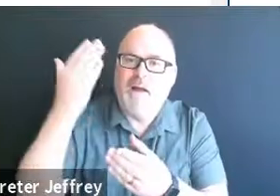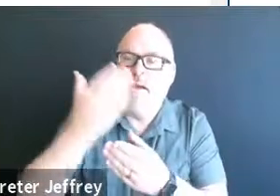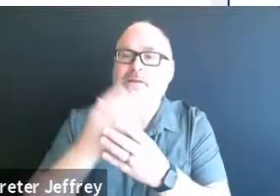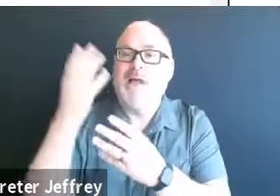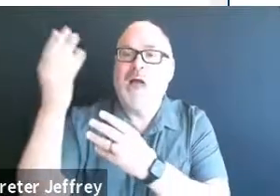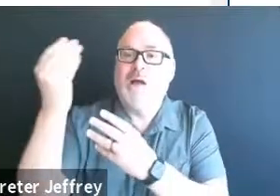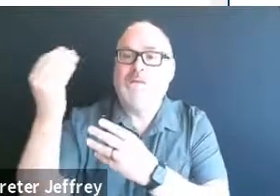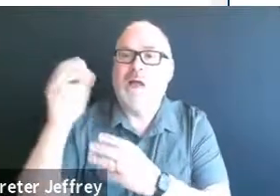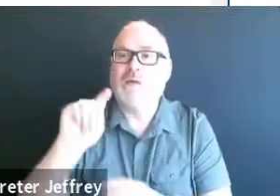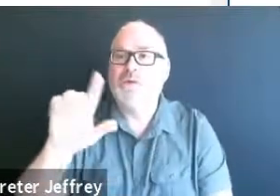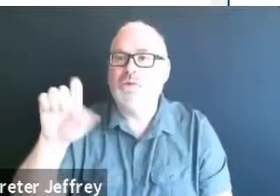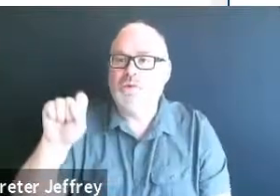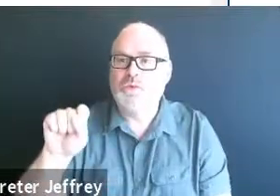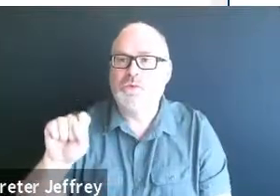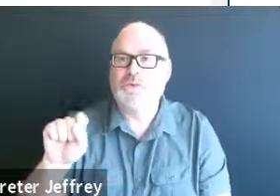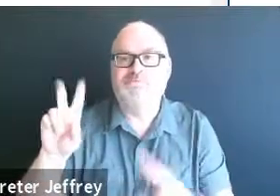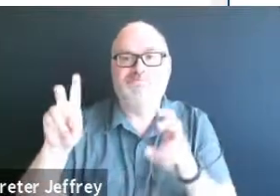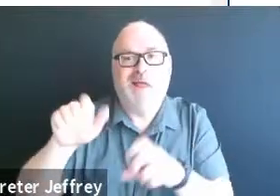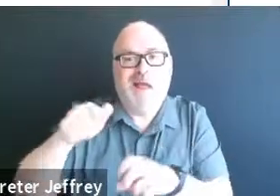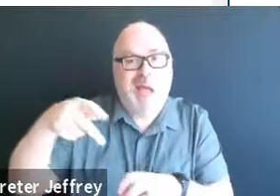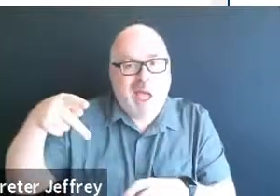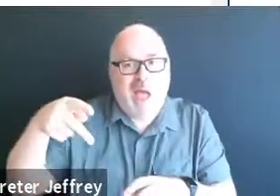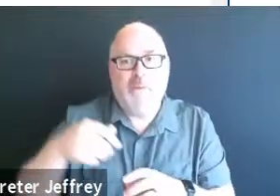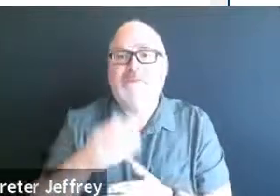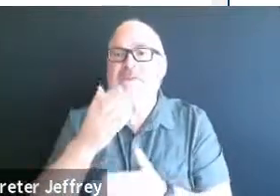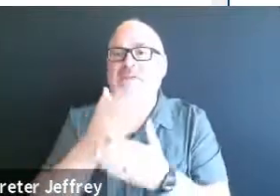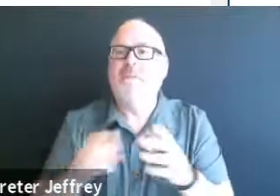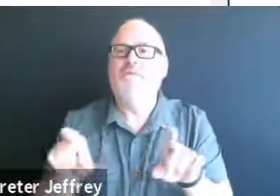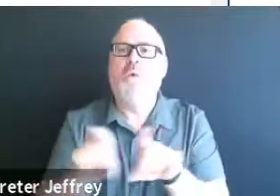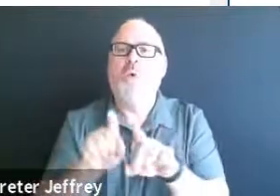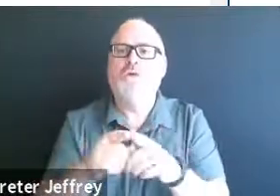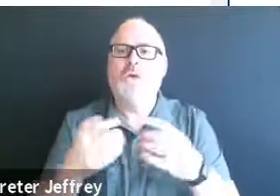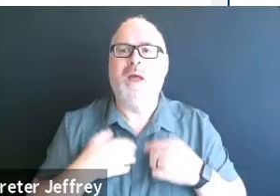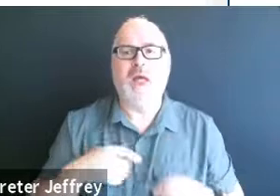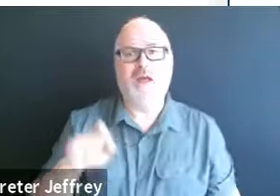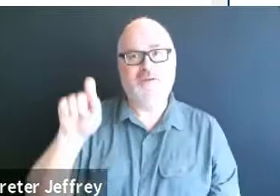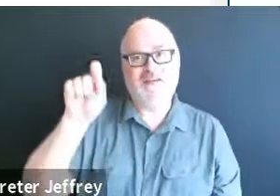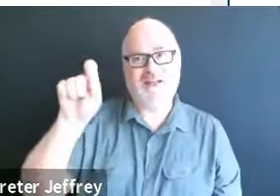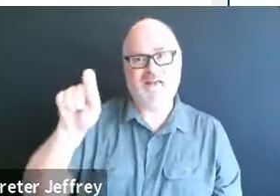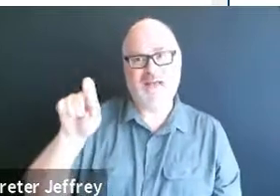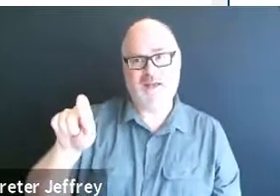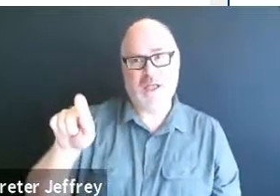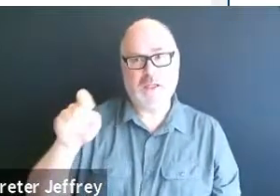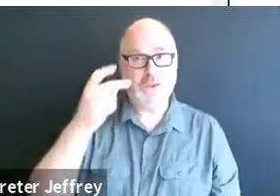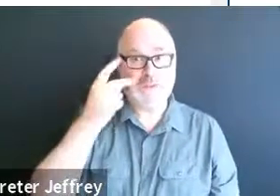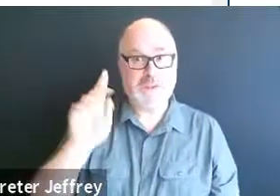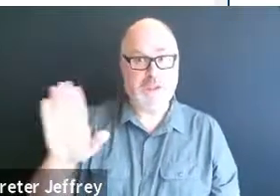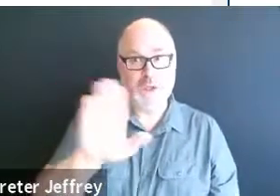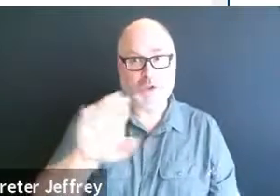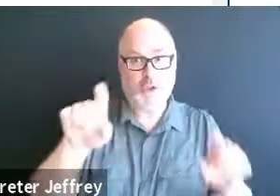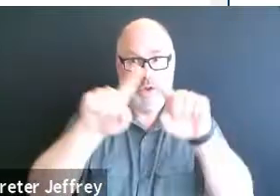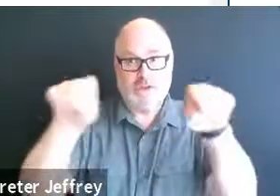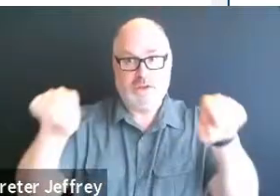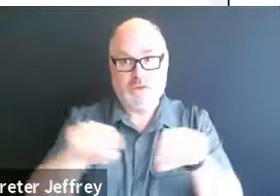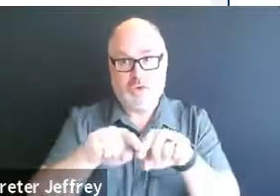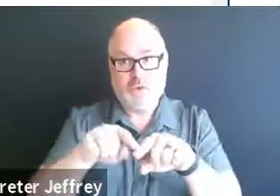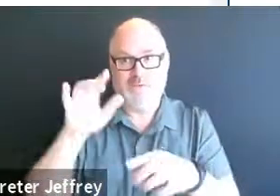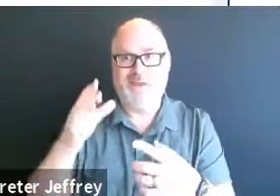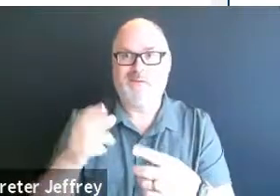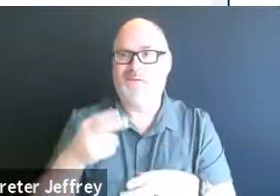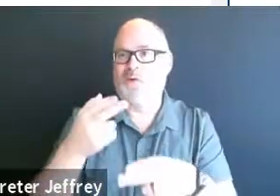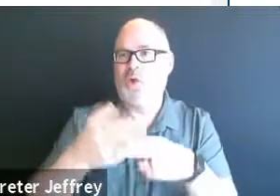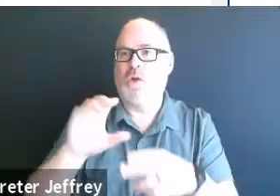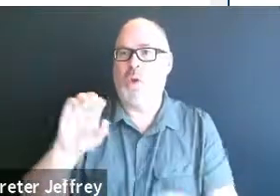external tools or apps. Some of you might also have this vertical three-dot bar. This is called the options